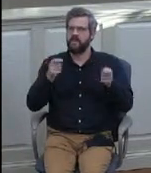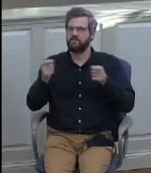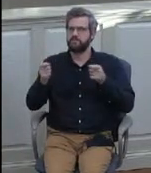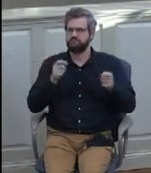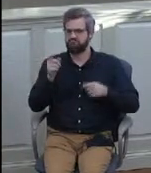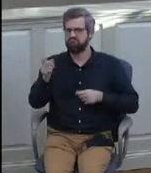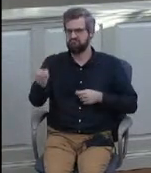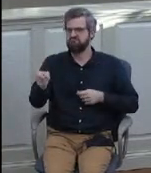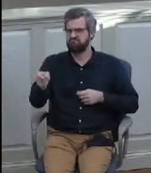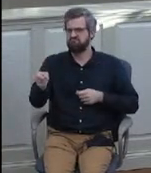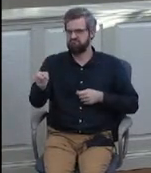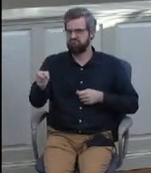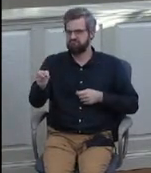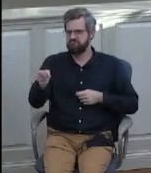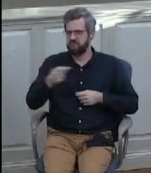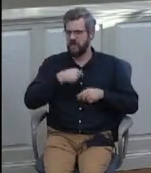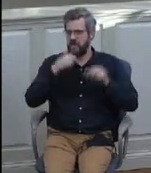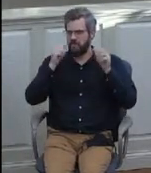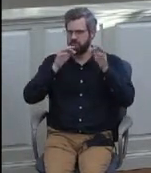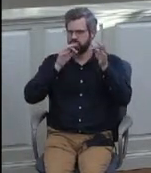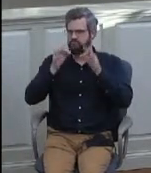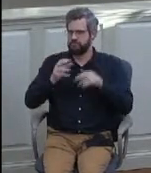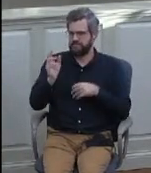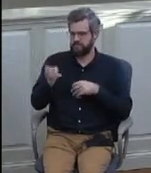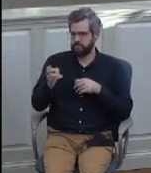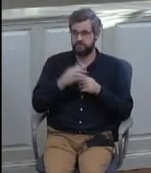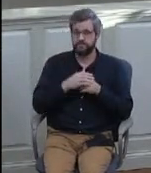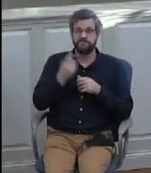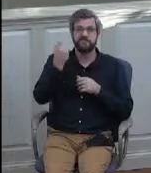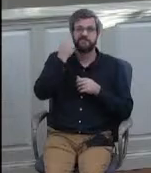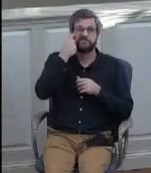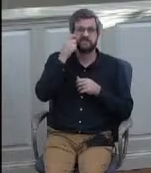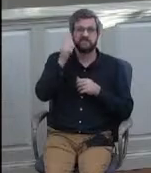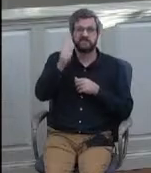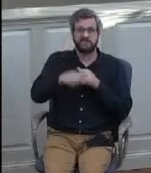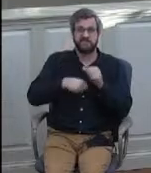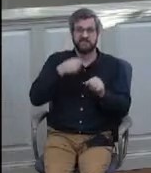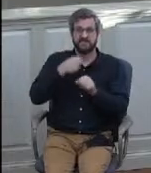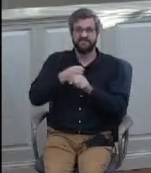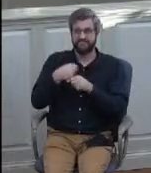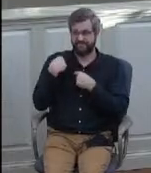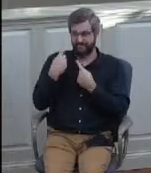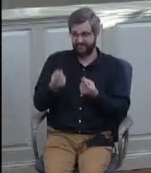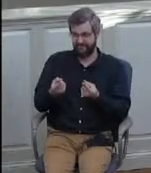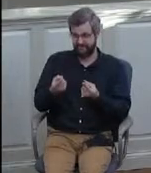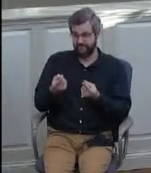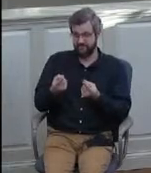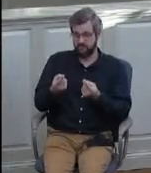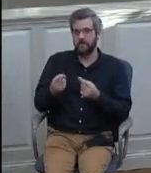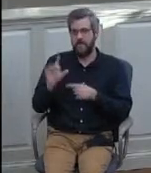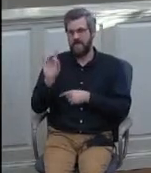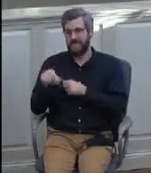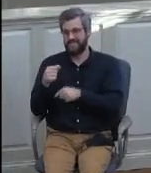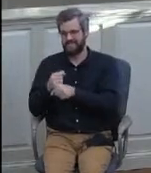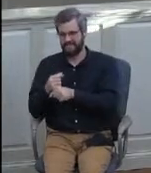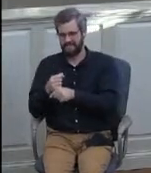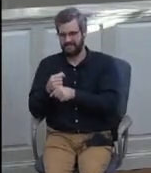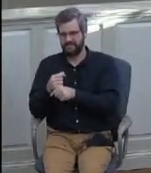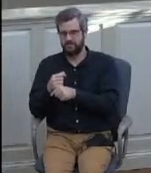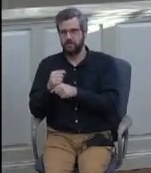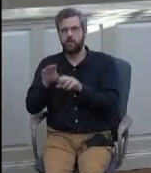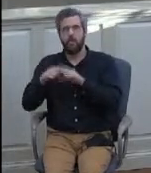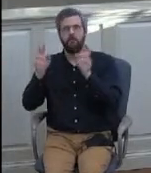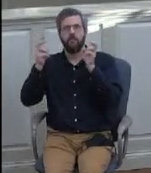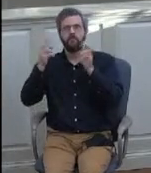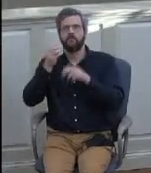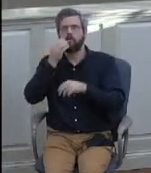And I can play out a little history for that. In the last 10 years or so, probably 8 of those years, we opened warming centers or